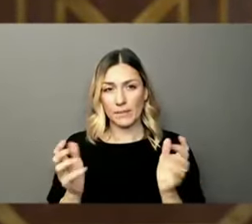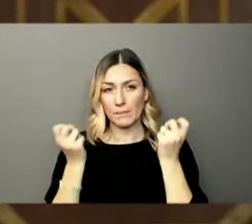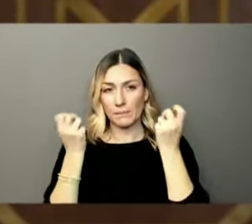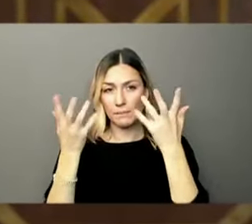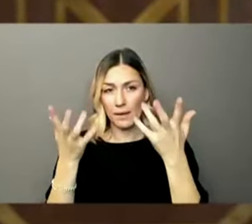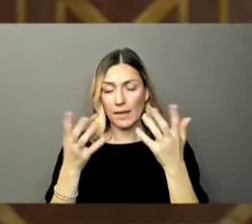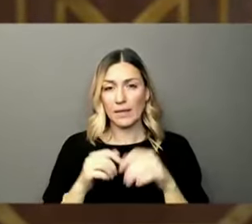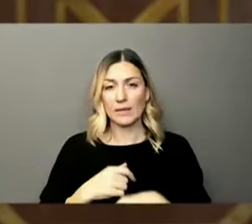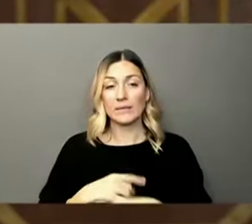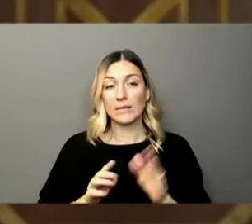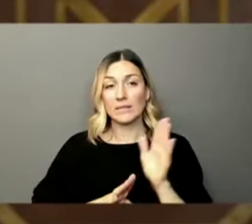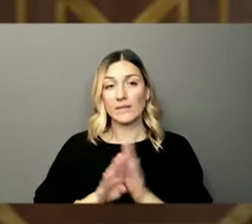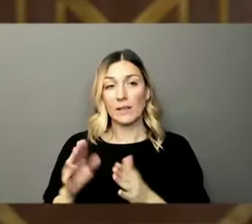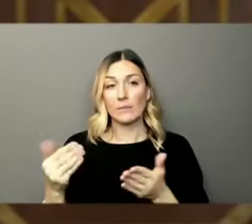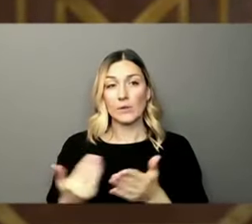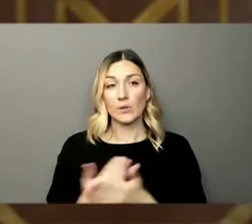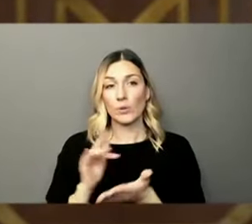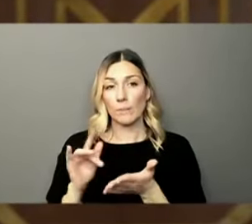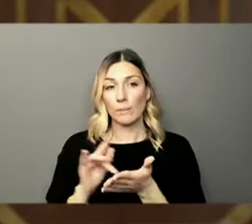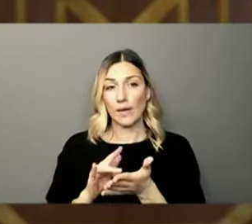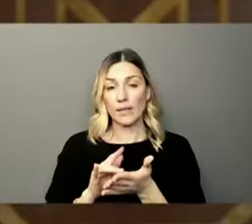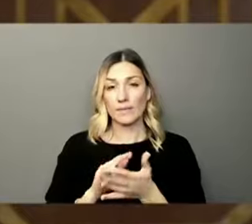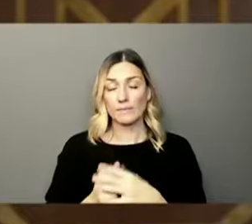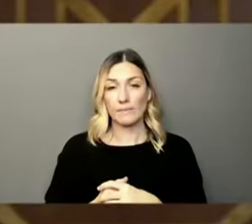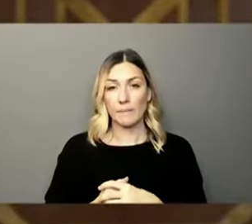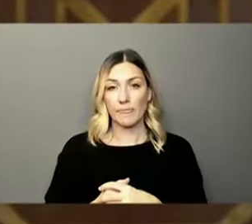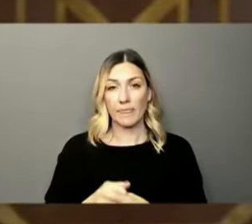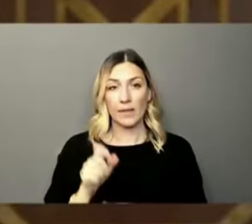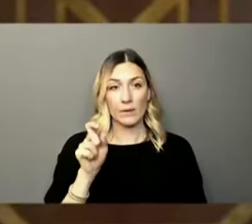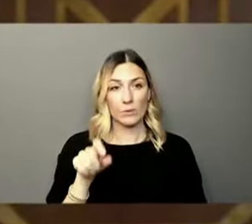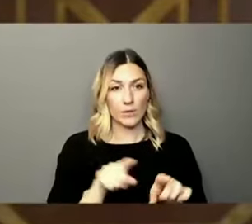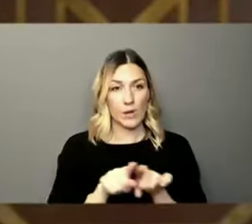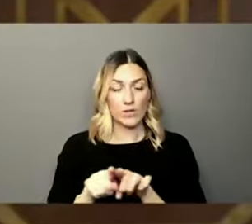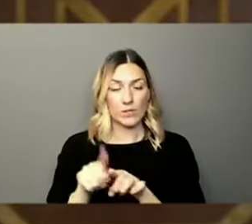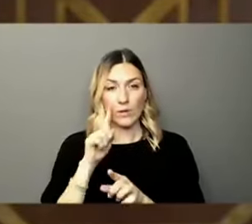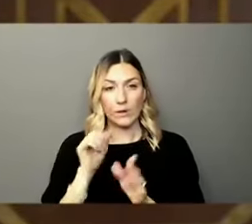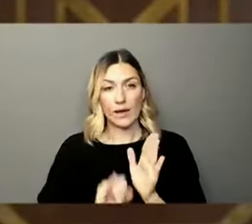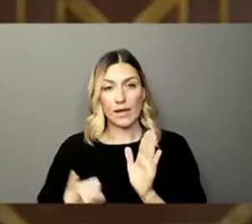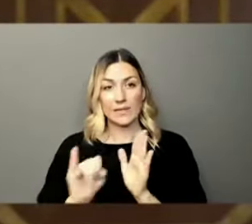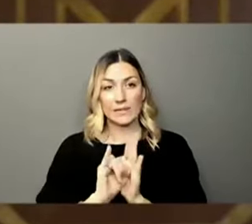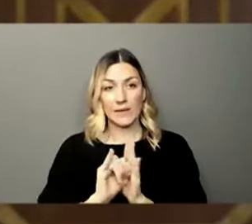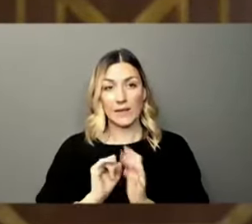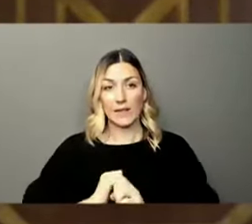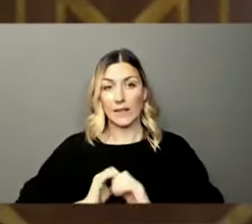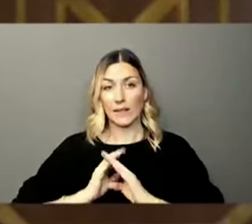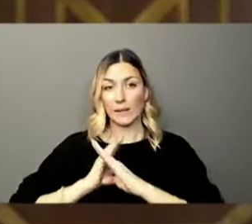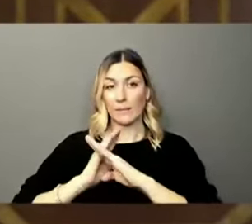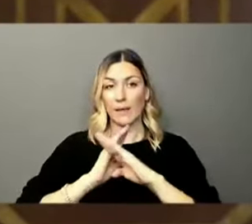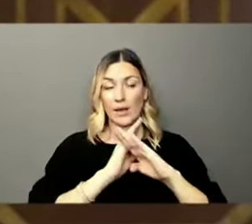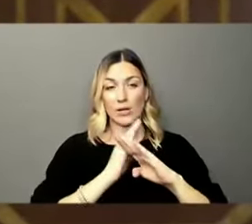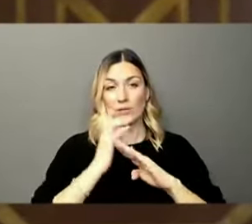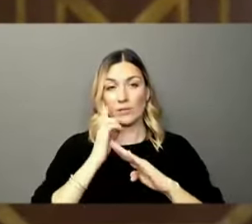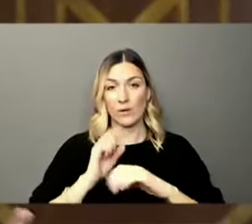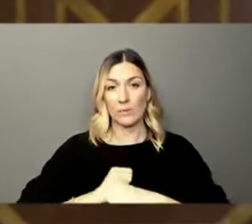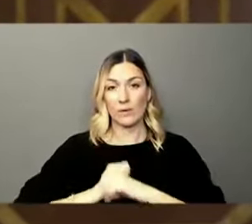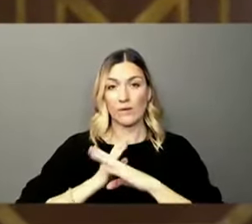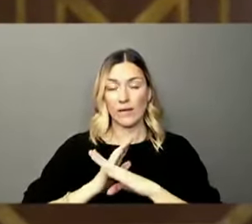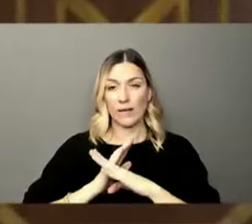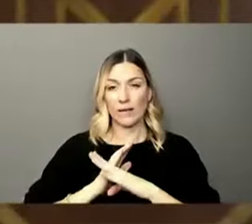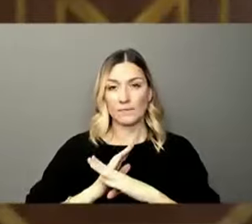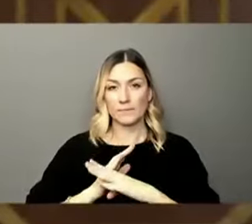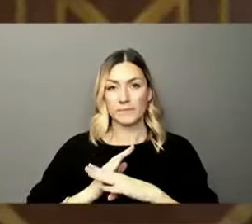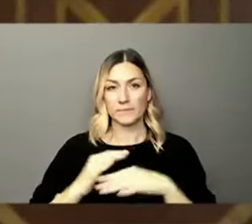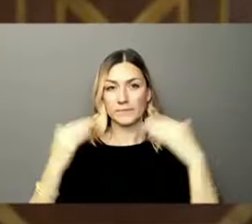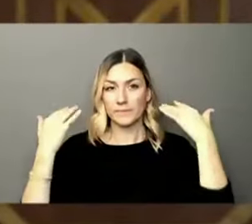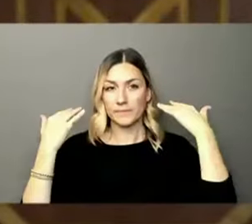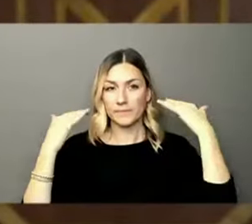new drugs to treat long COVID. We must also identify and address the barriers that are preventing the pharmaceutical industry from entering the